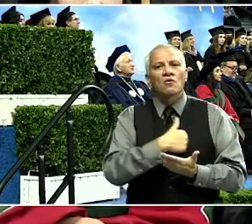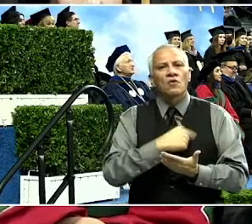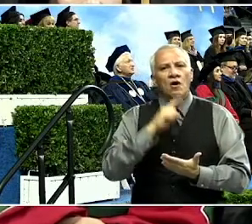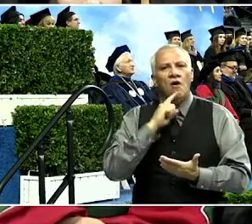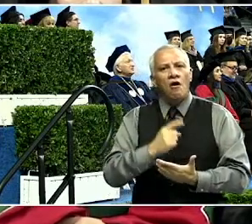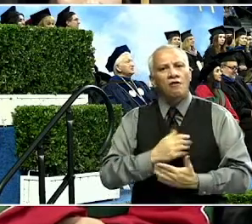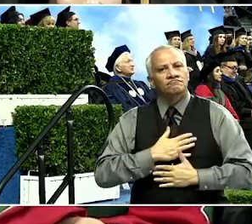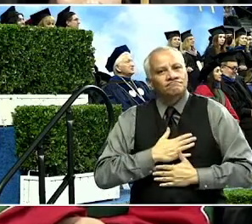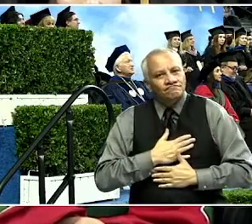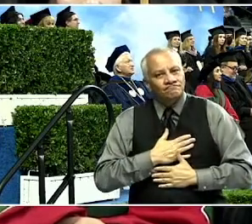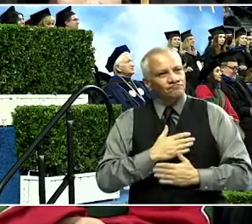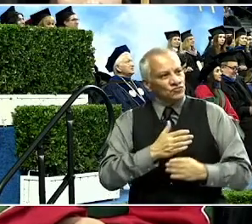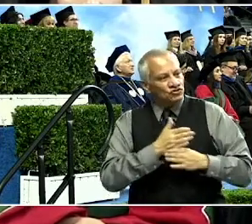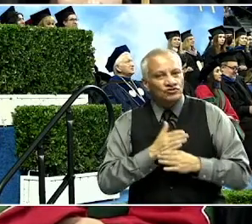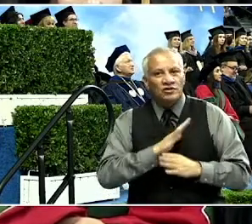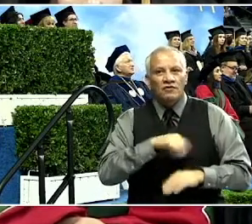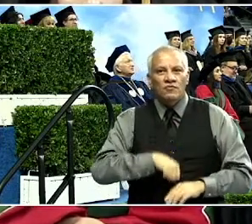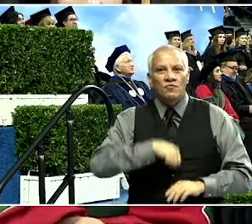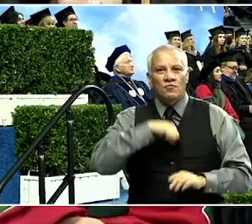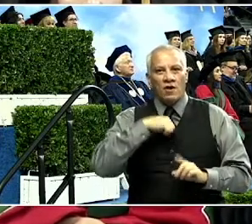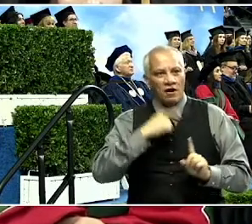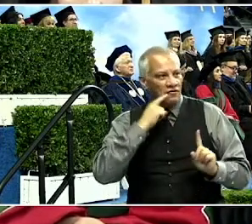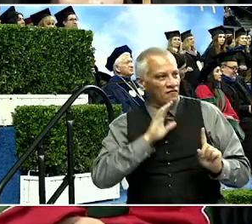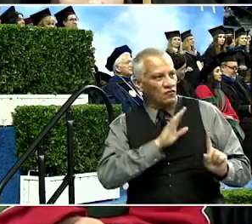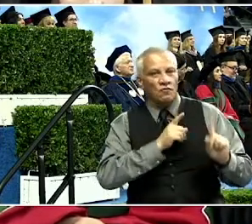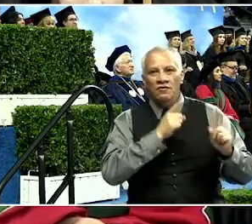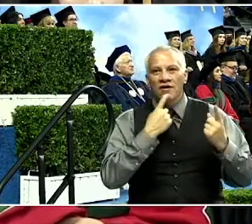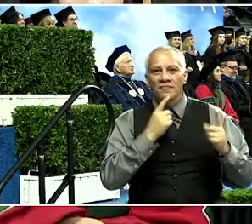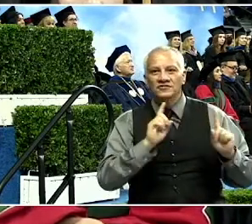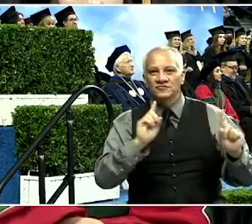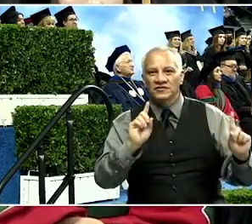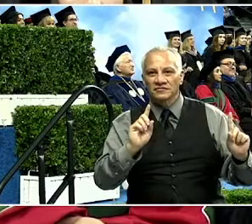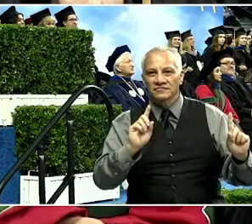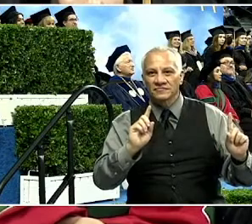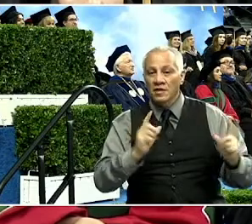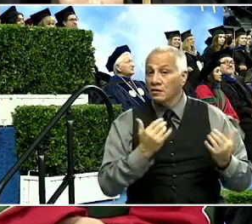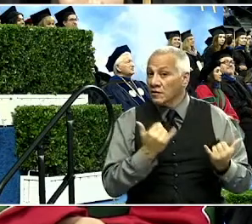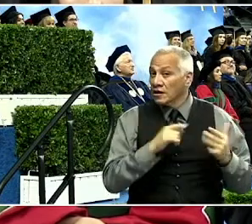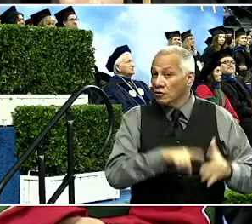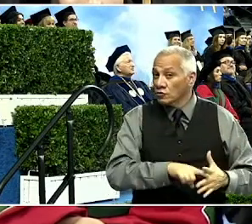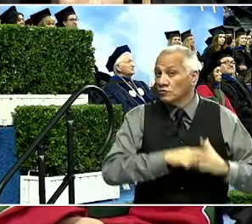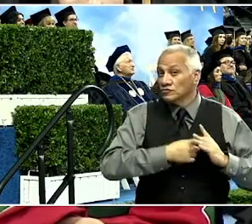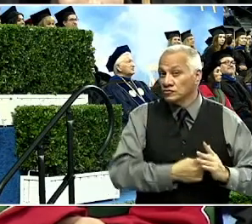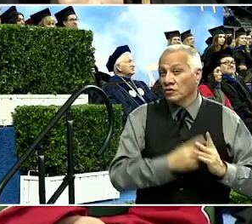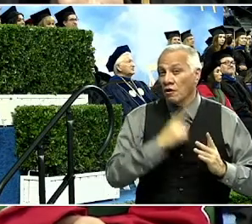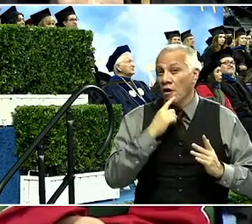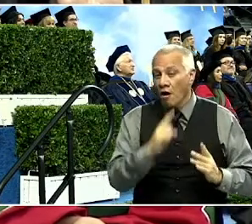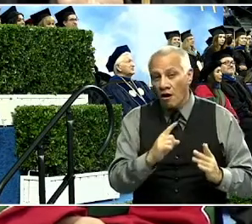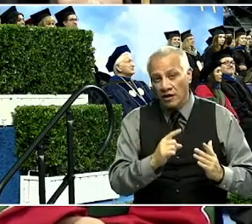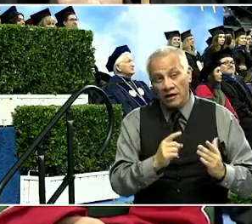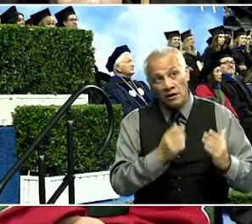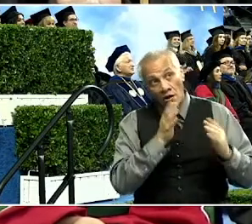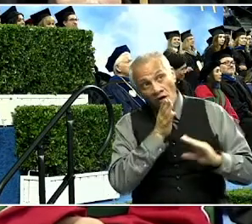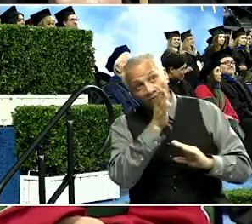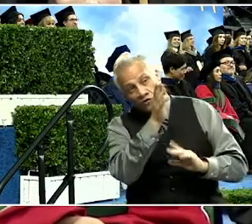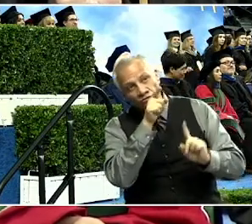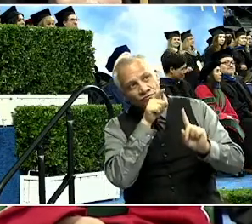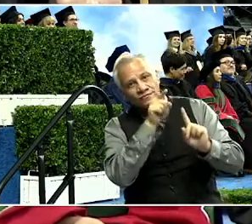pride and their joy in your accomplishments. You are at the start of a bright and successful